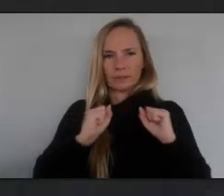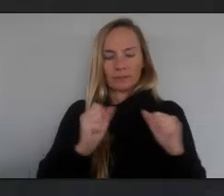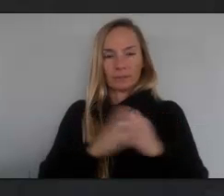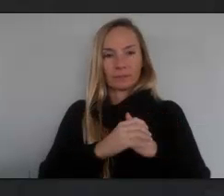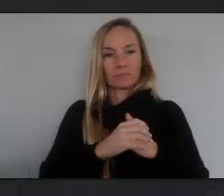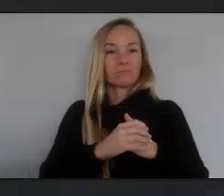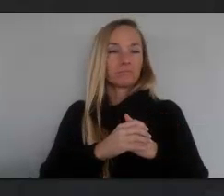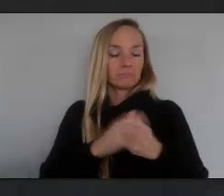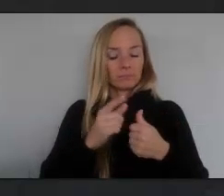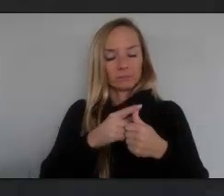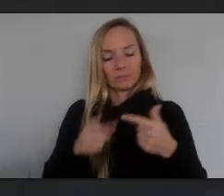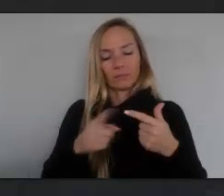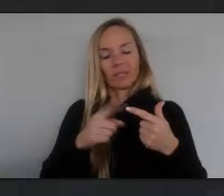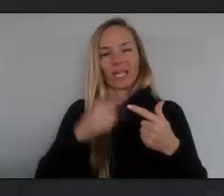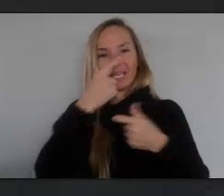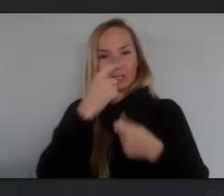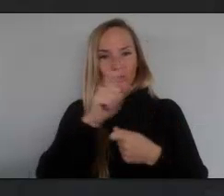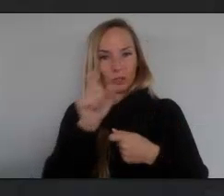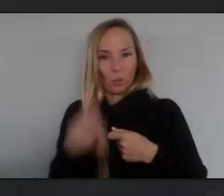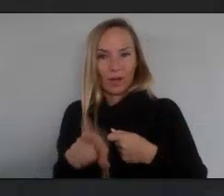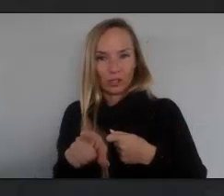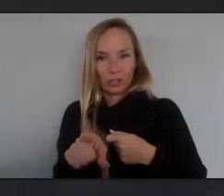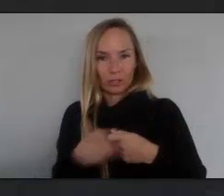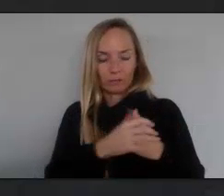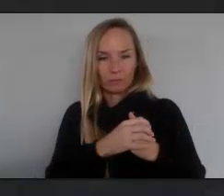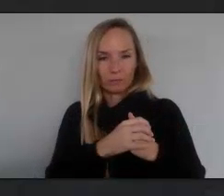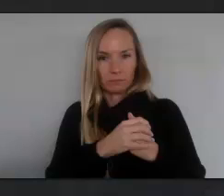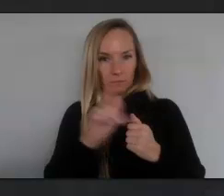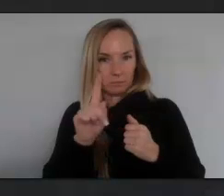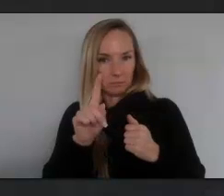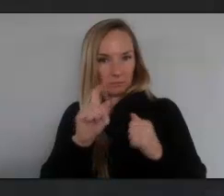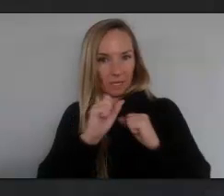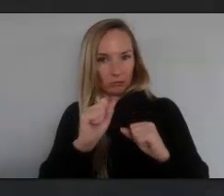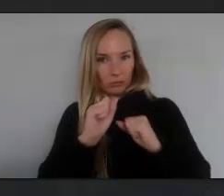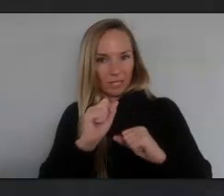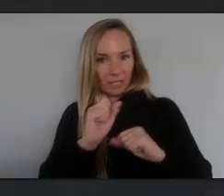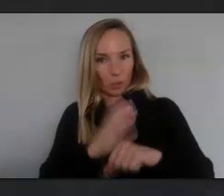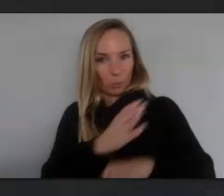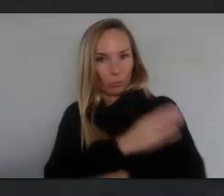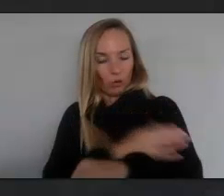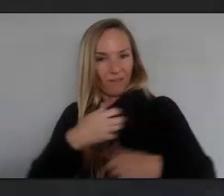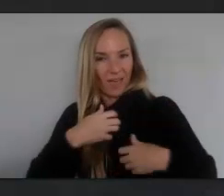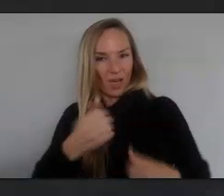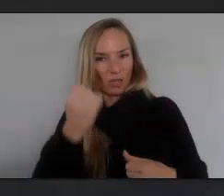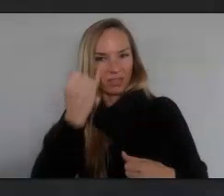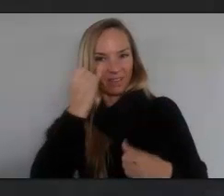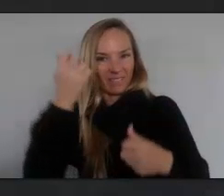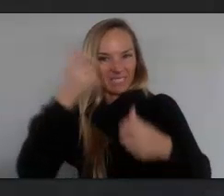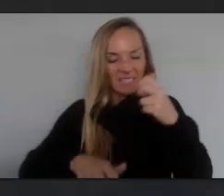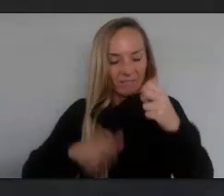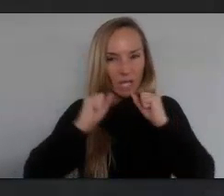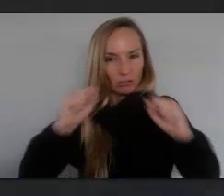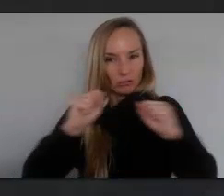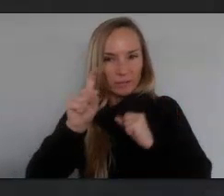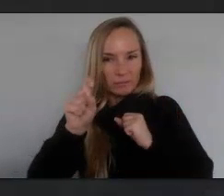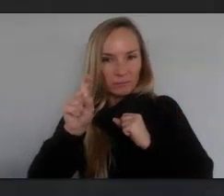of hook is an interesting question. For example, does exercise only improve health if it's difficult? You